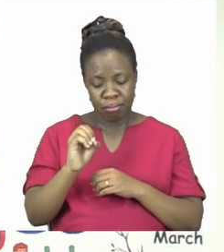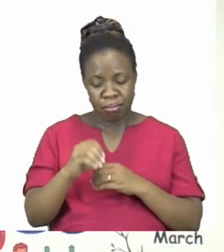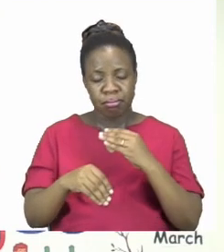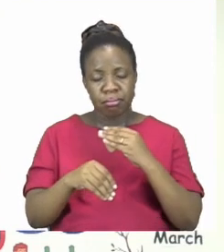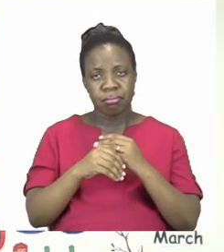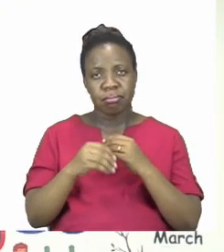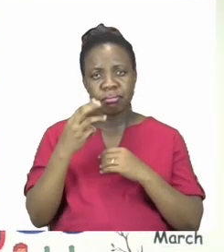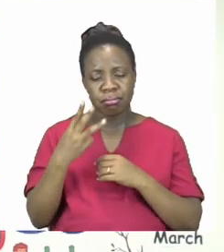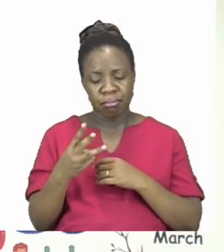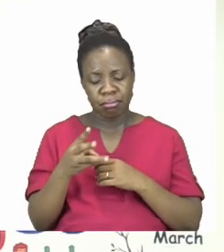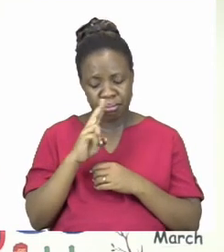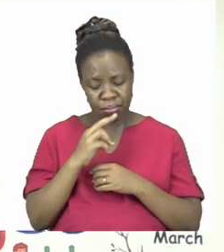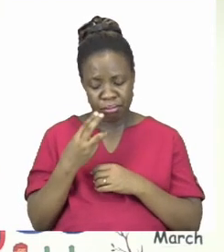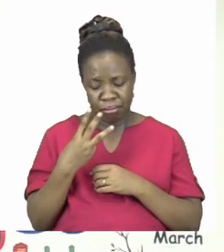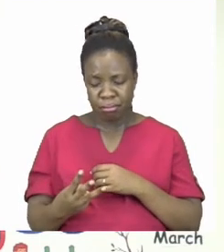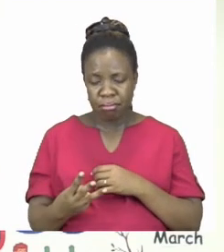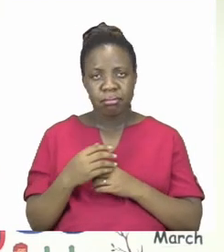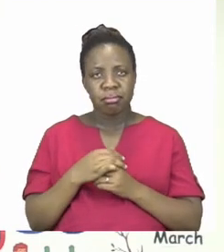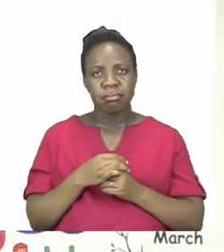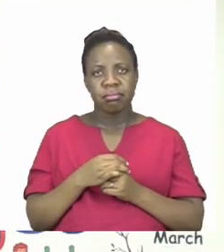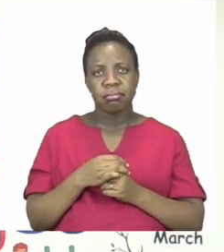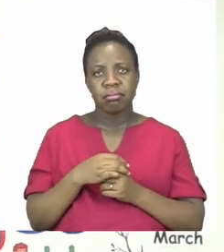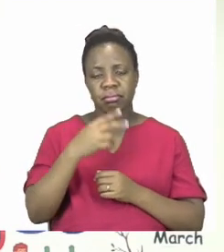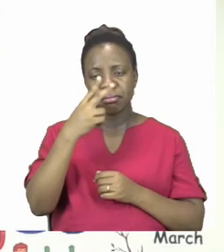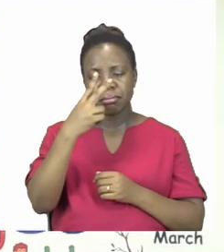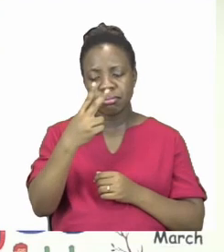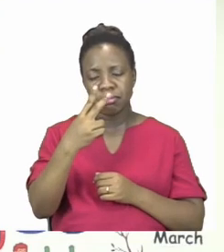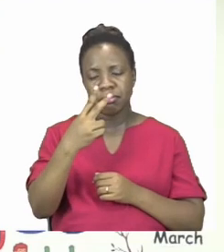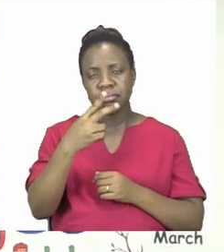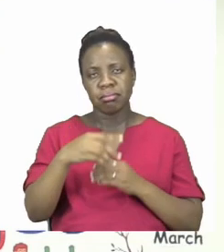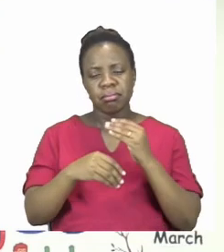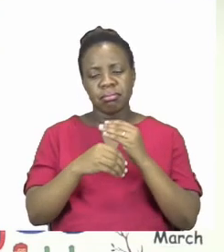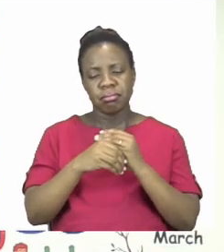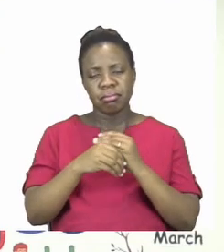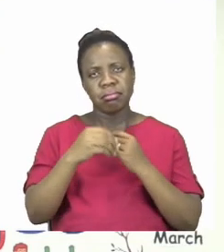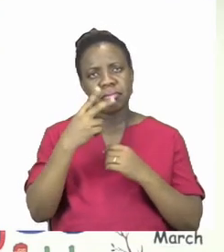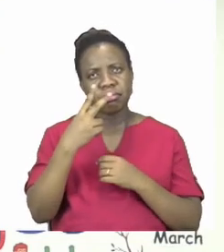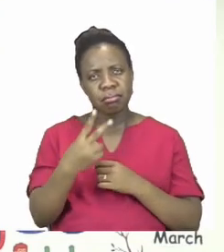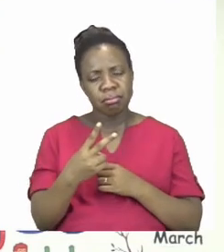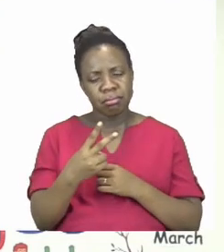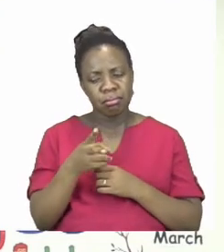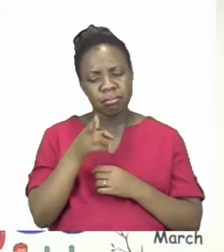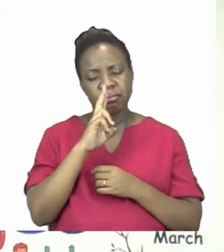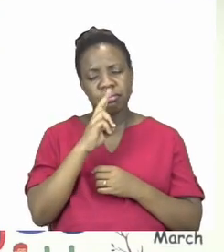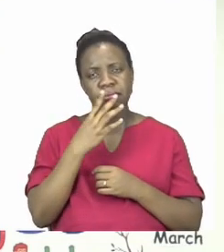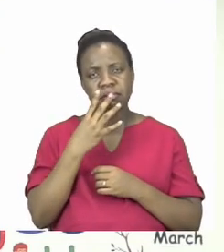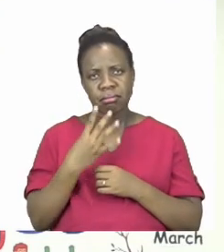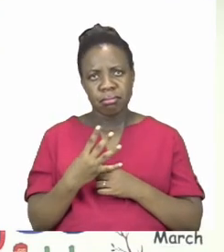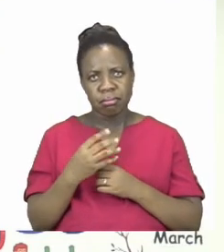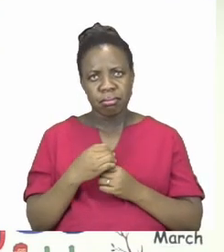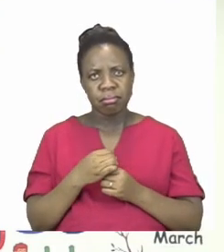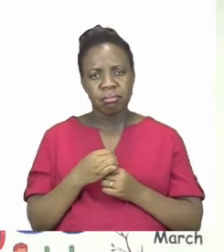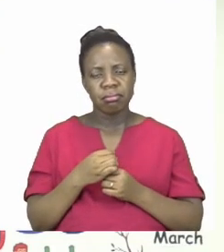us 3. 2 plus 2 gives us 4. So our final answer is